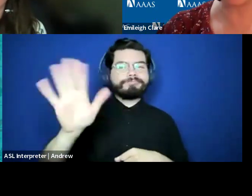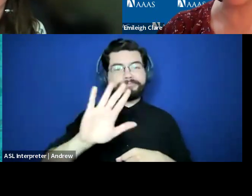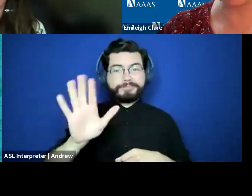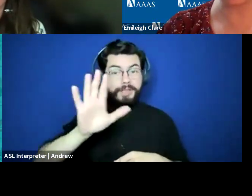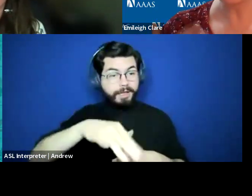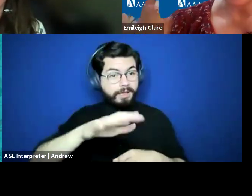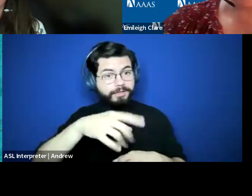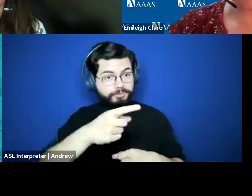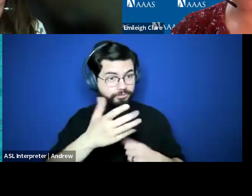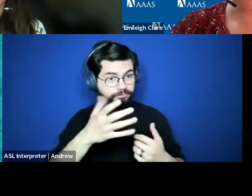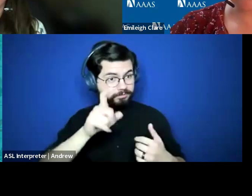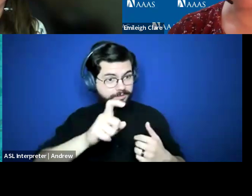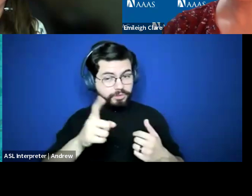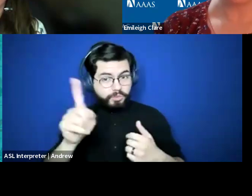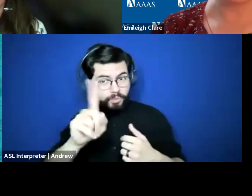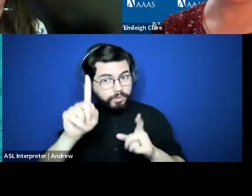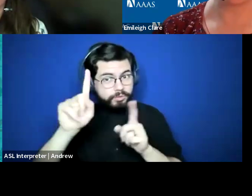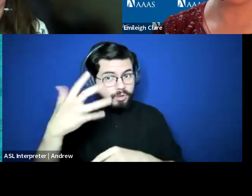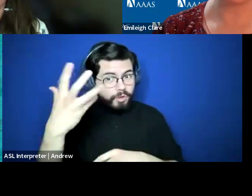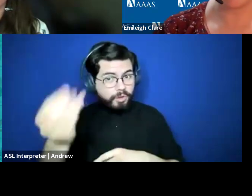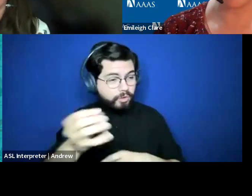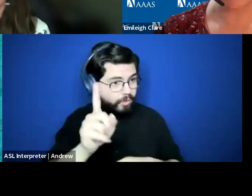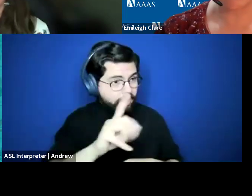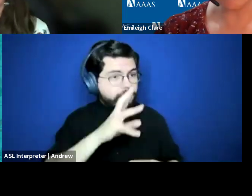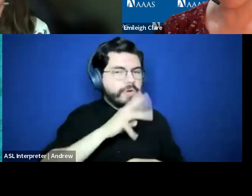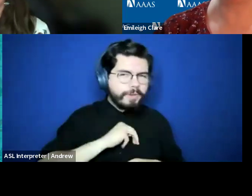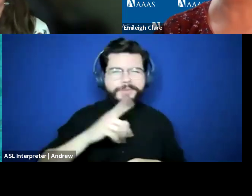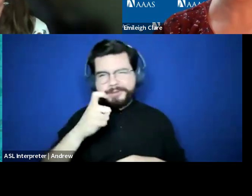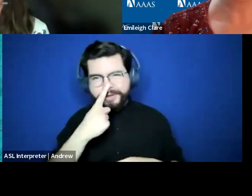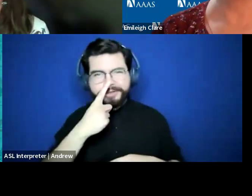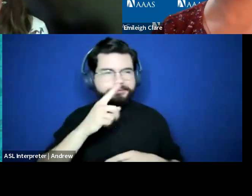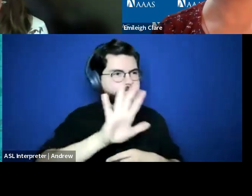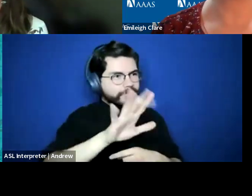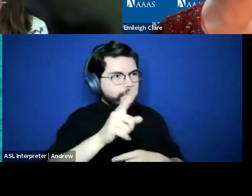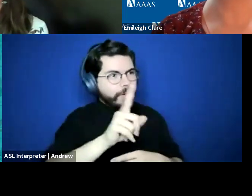aisle, their row, their interest area. And it's really fun and exciting.